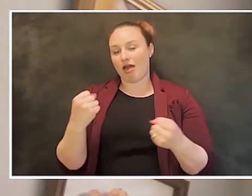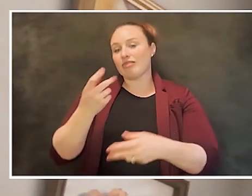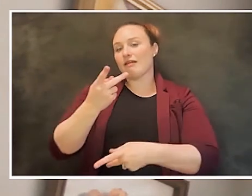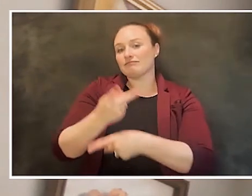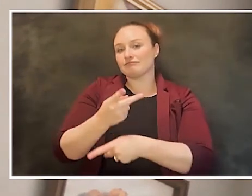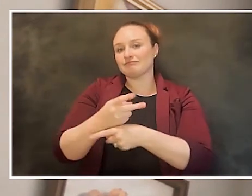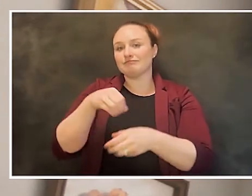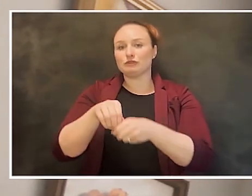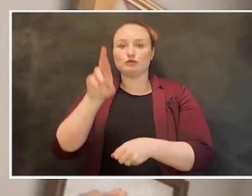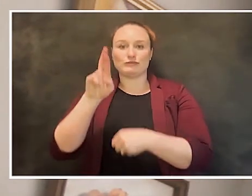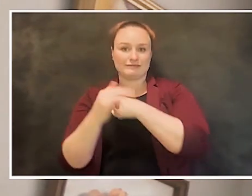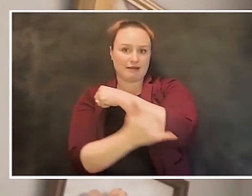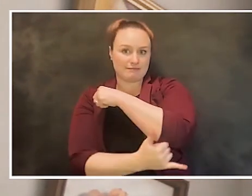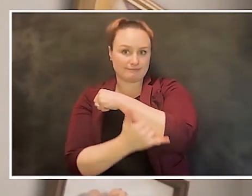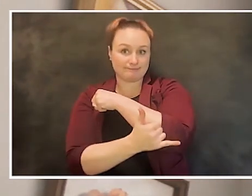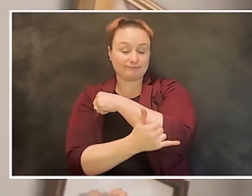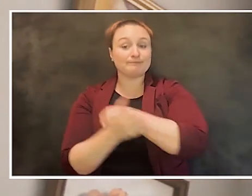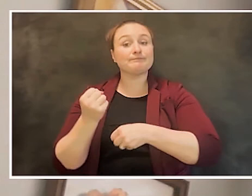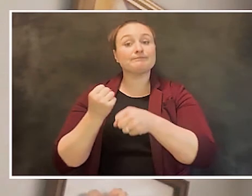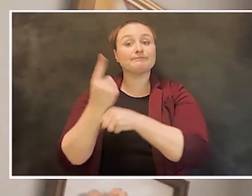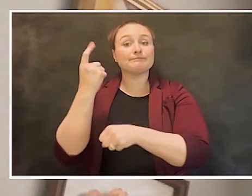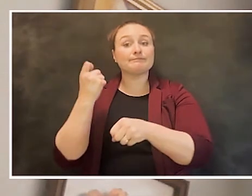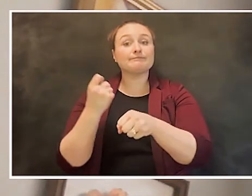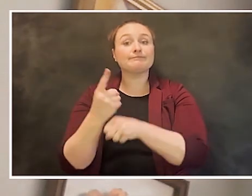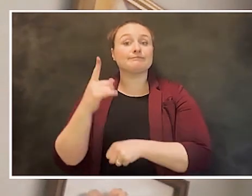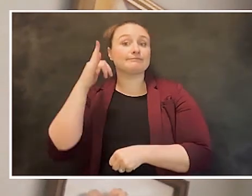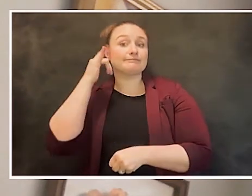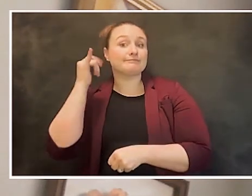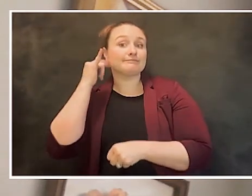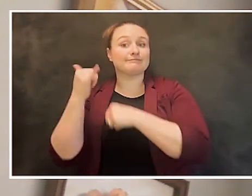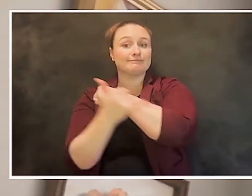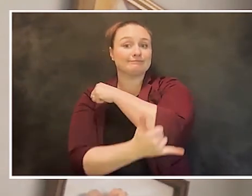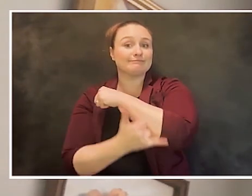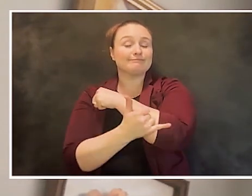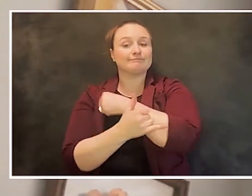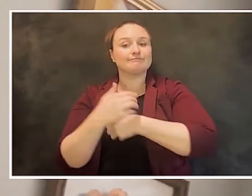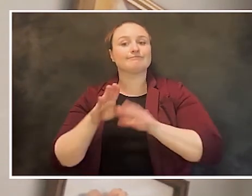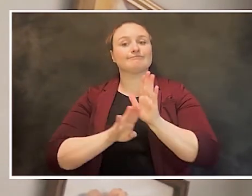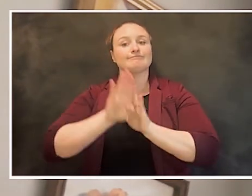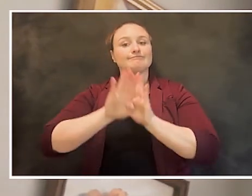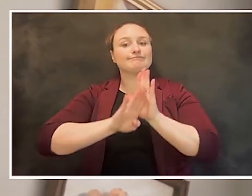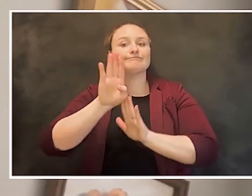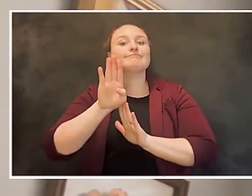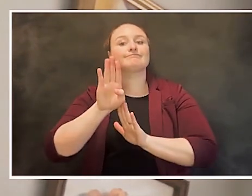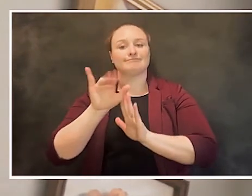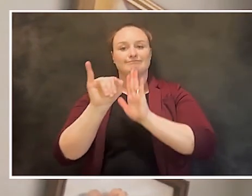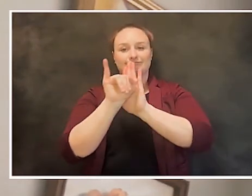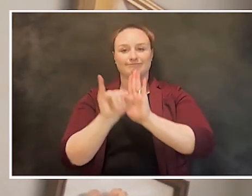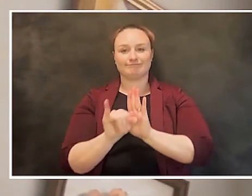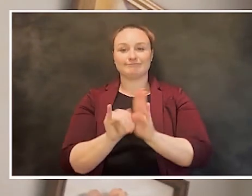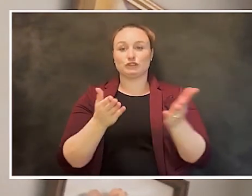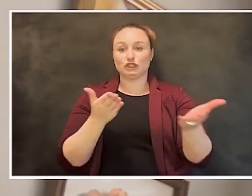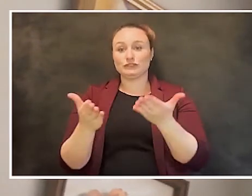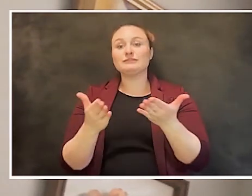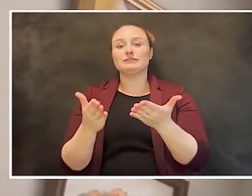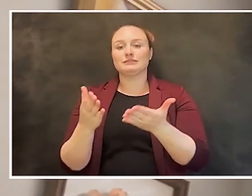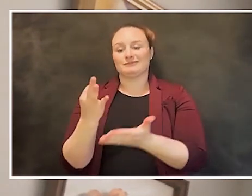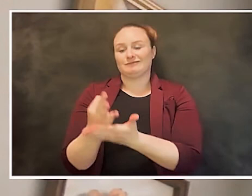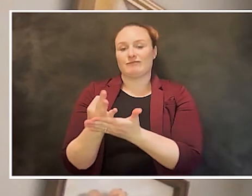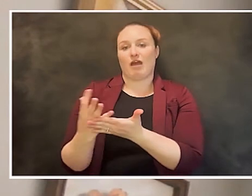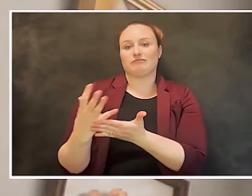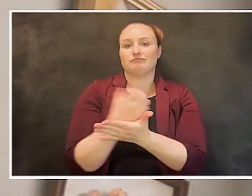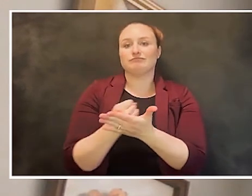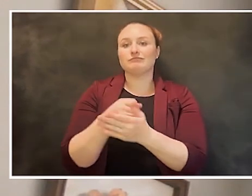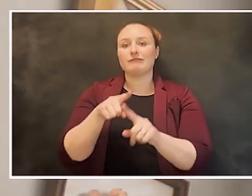year, California counties develop planning documents that identify mental health programs and services to be funded by the Mental Health Services